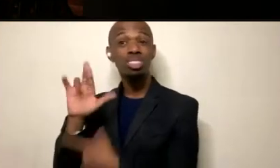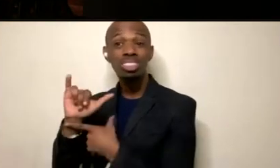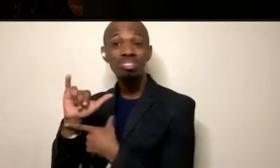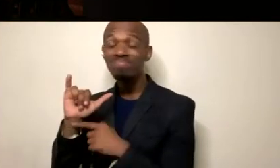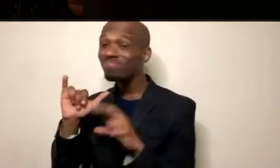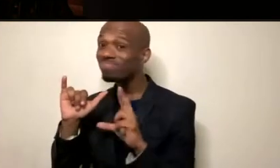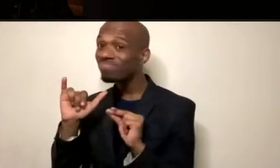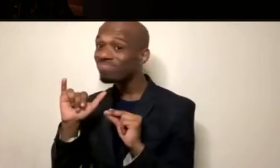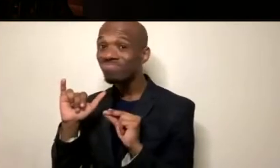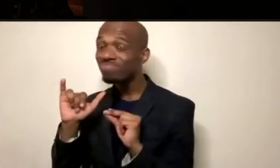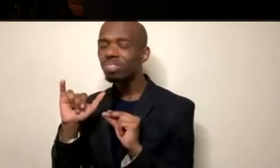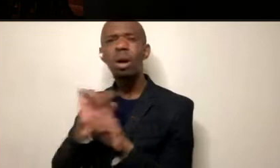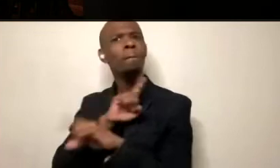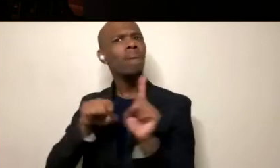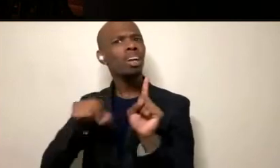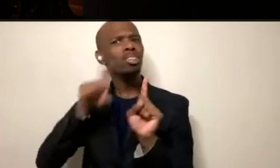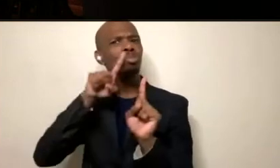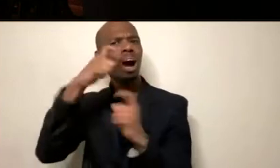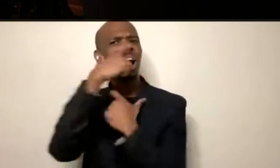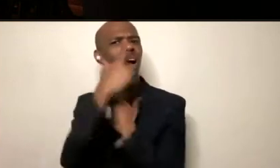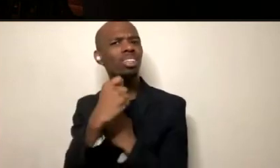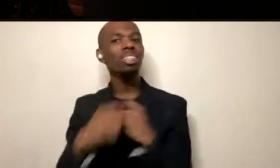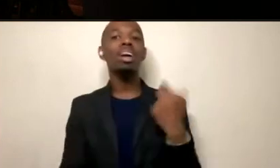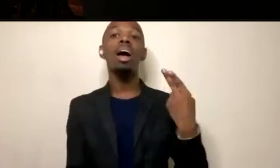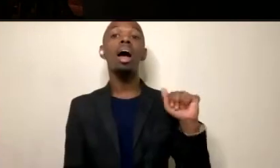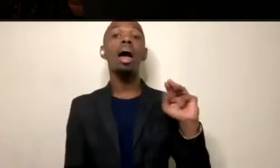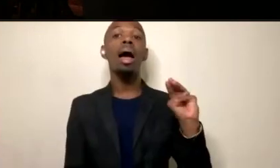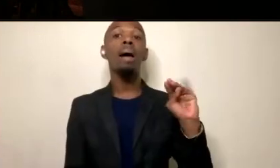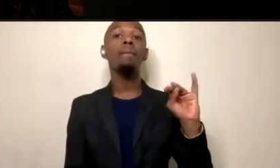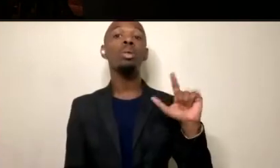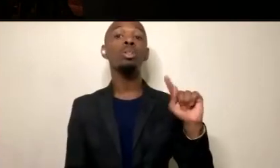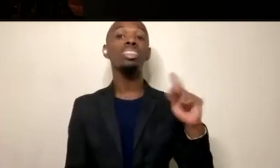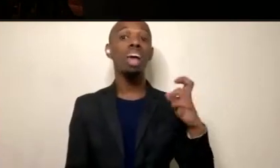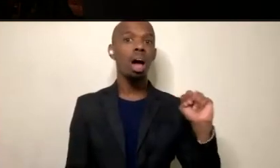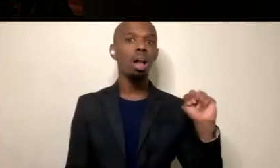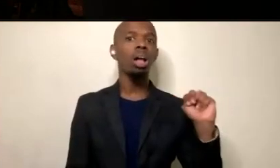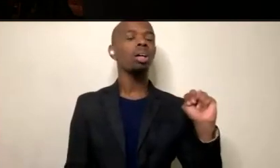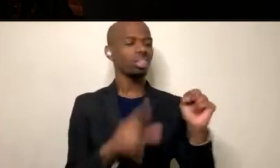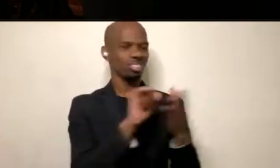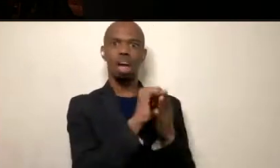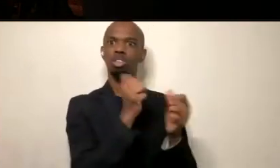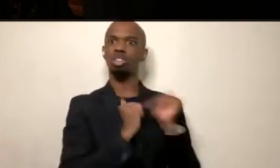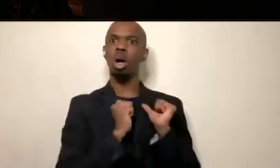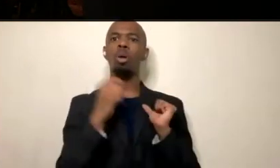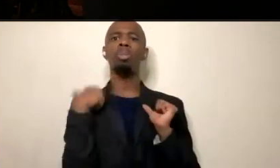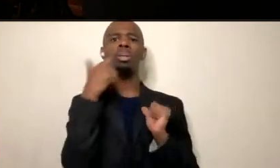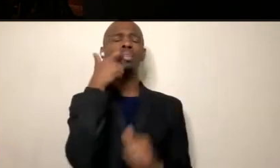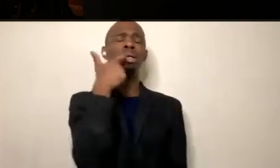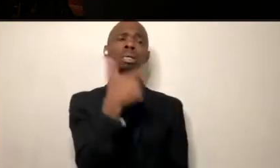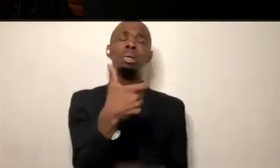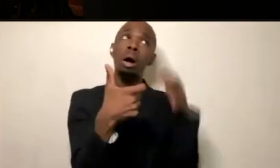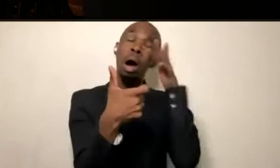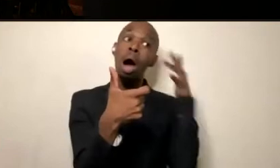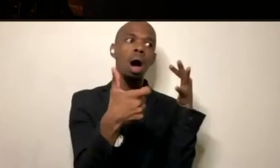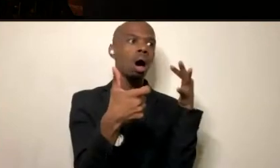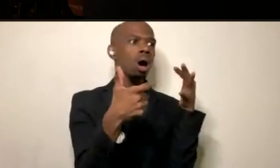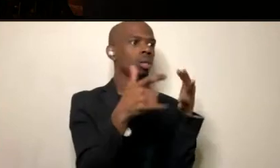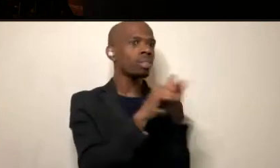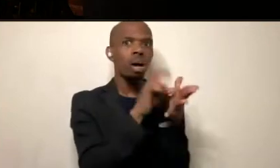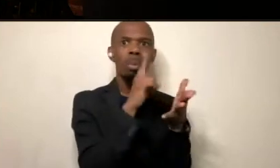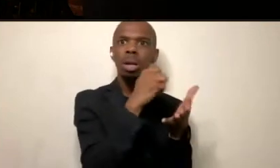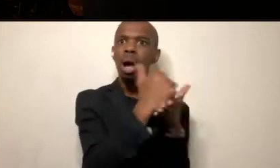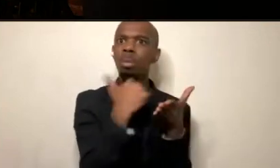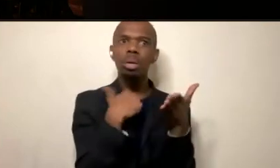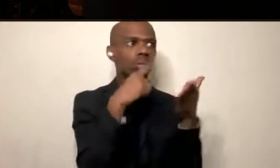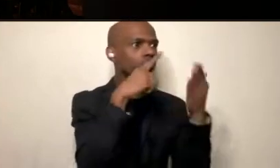the musical, was one of the things that lifted me up, and people said, oh, well, he took such liberty with history. Fine, it's